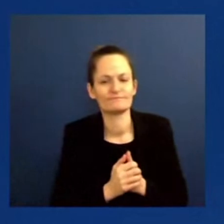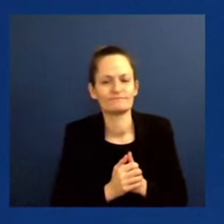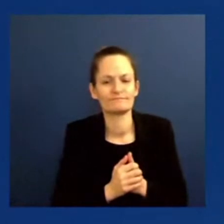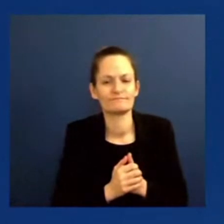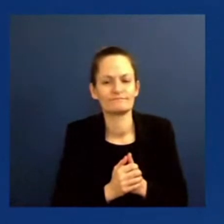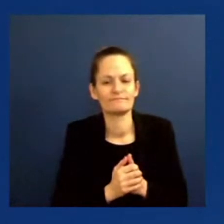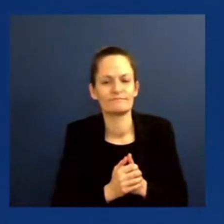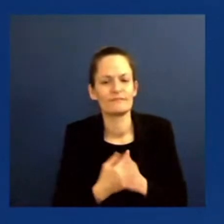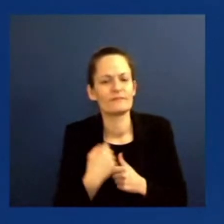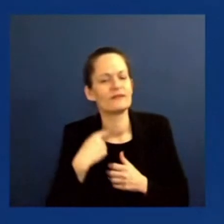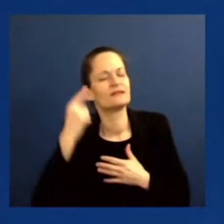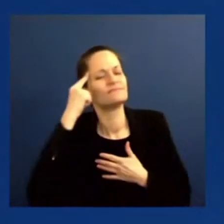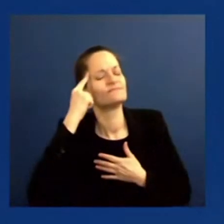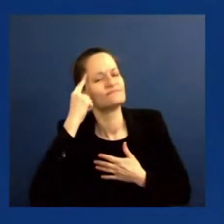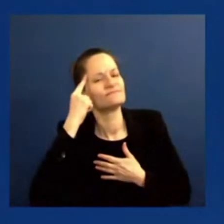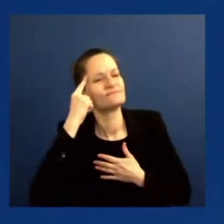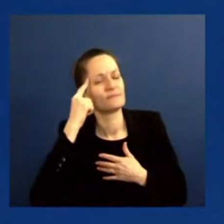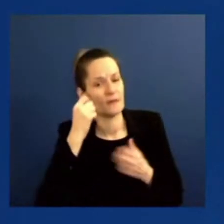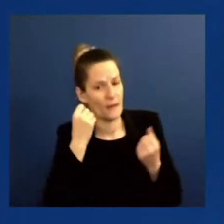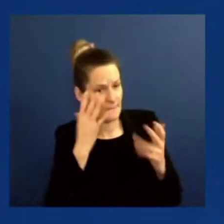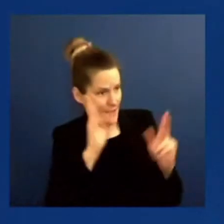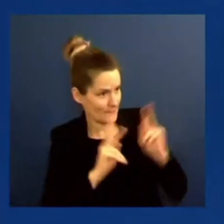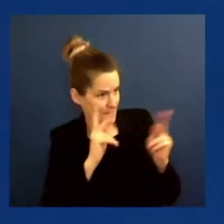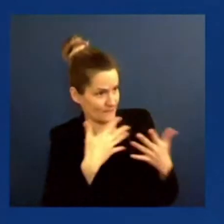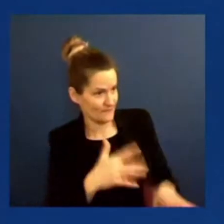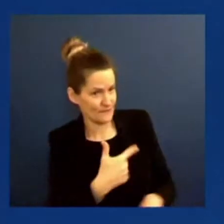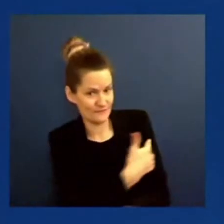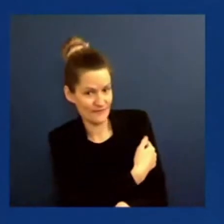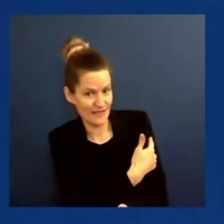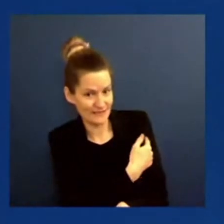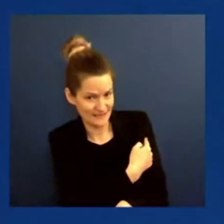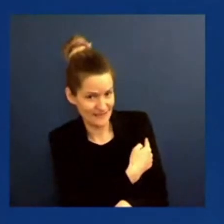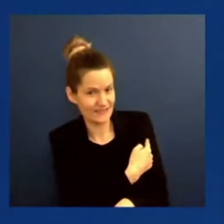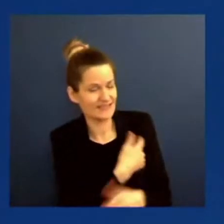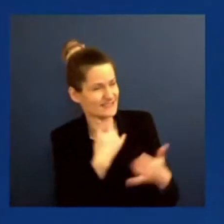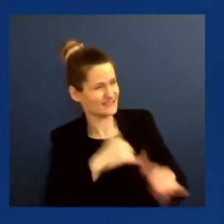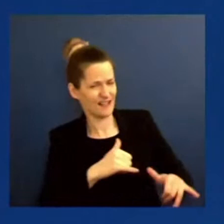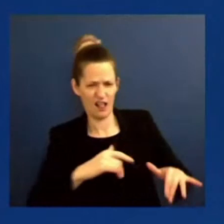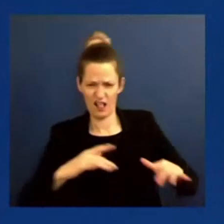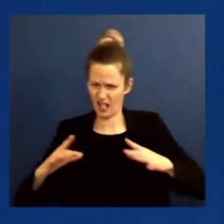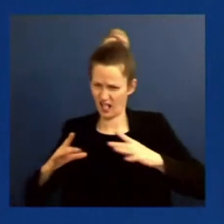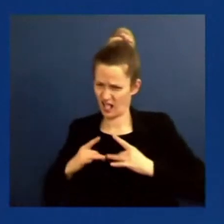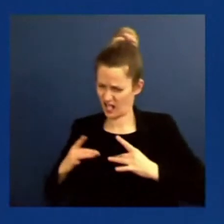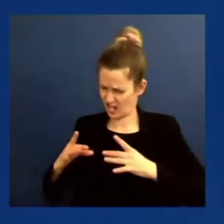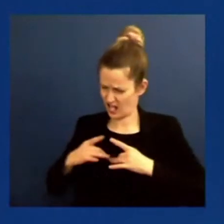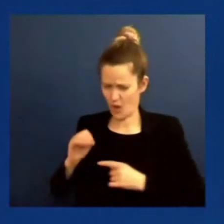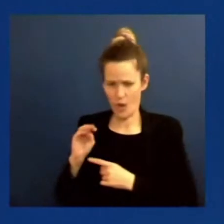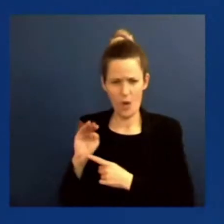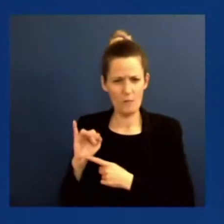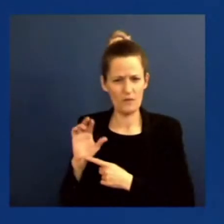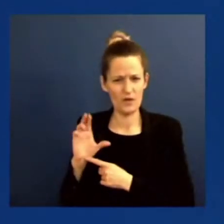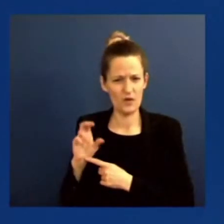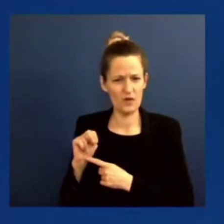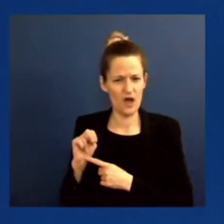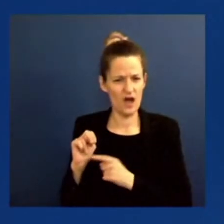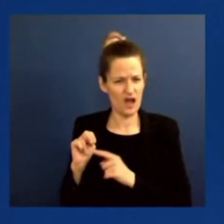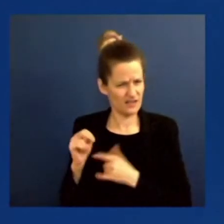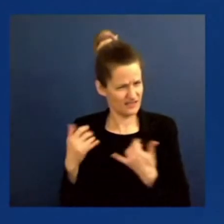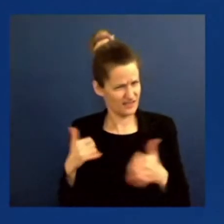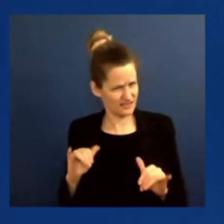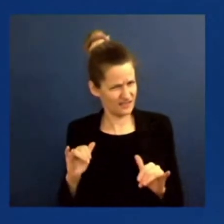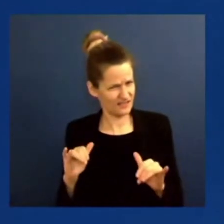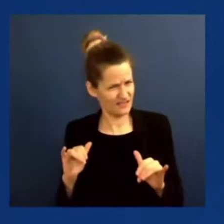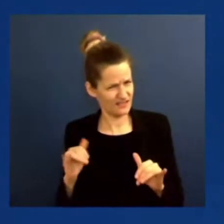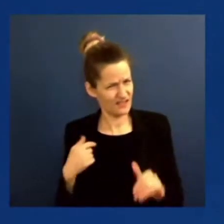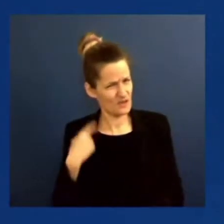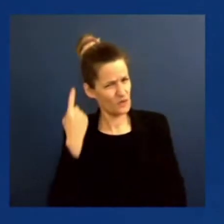who are vaccinated and have nonetheless gotten infected with Omicron want to know if they are protected against Omicron,